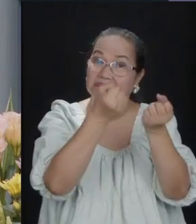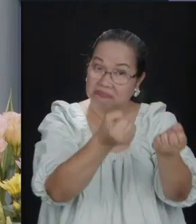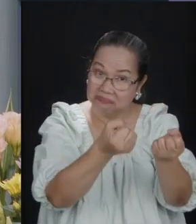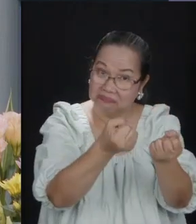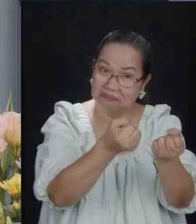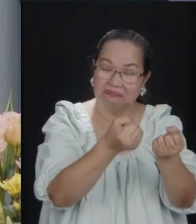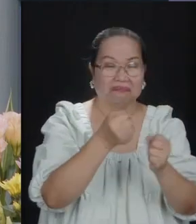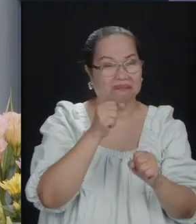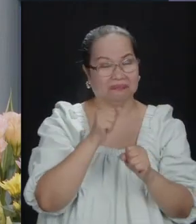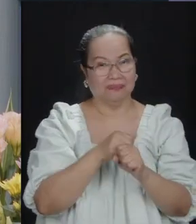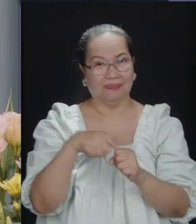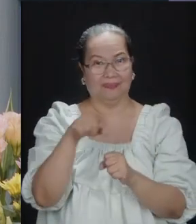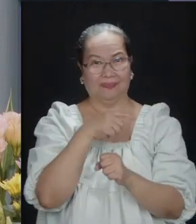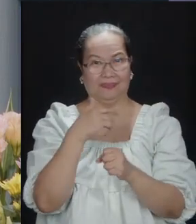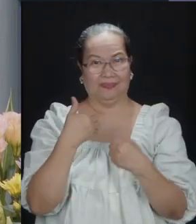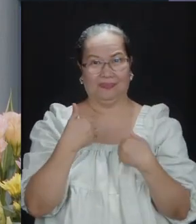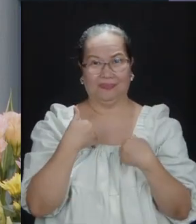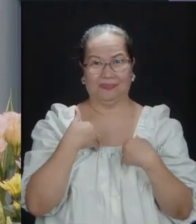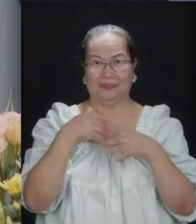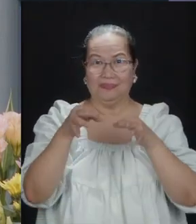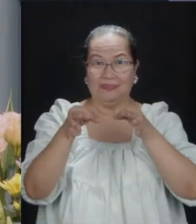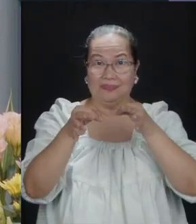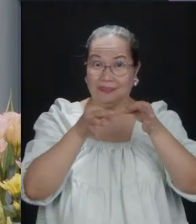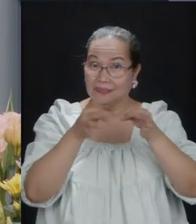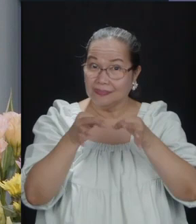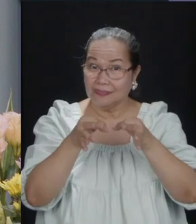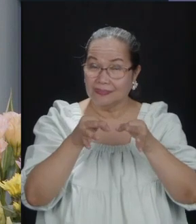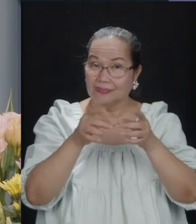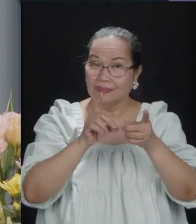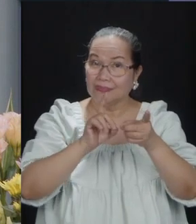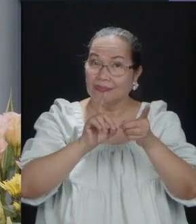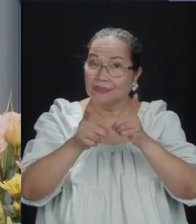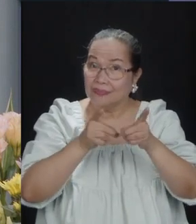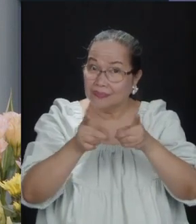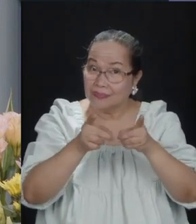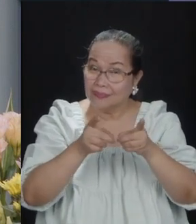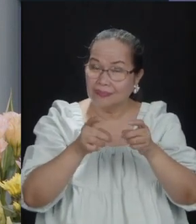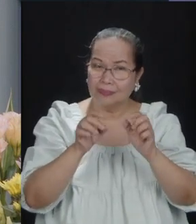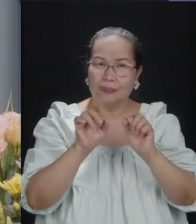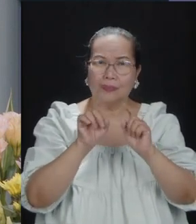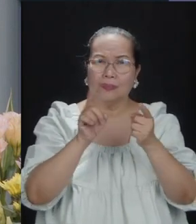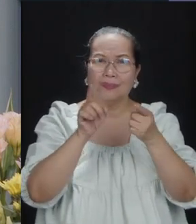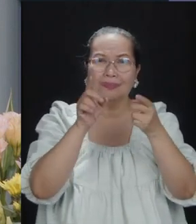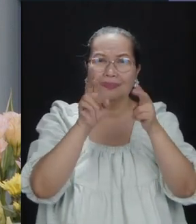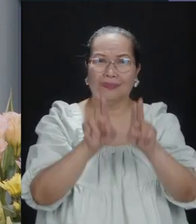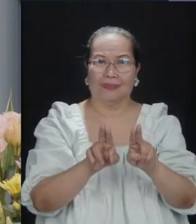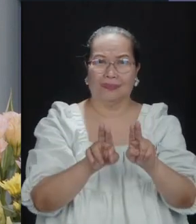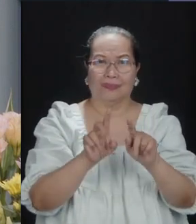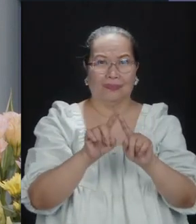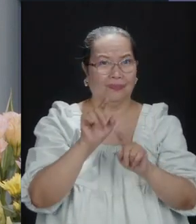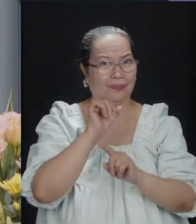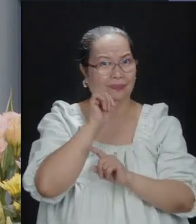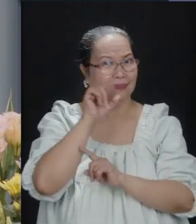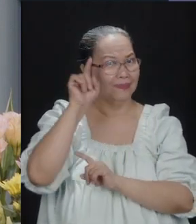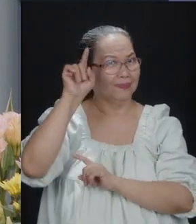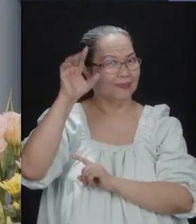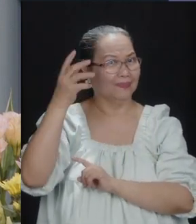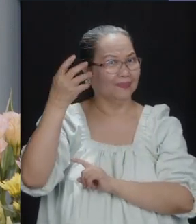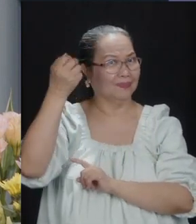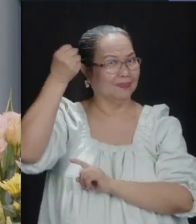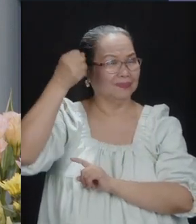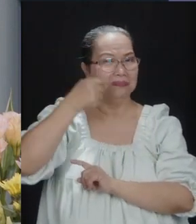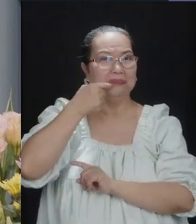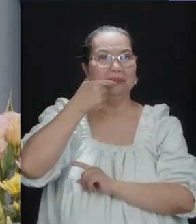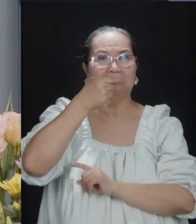So what we have here is descriptive. It describes to us what happened, but it is not prescriptive.